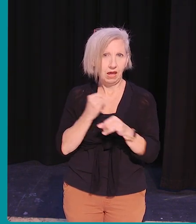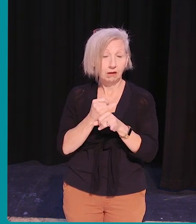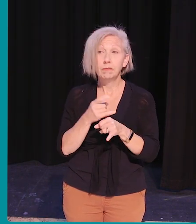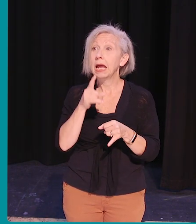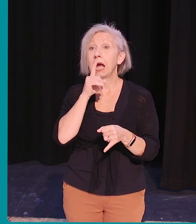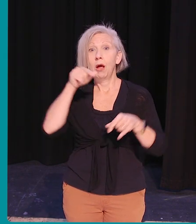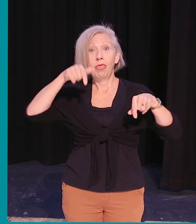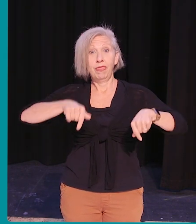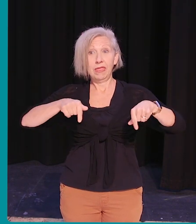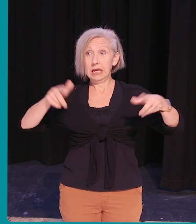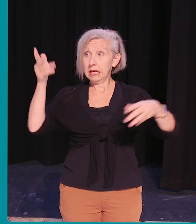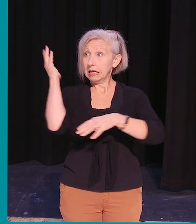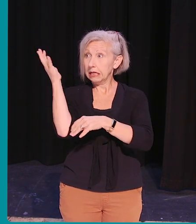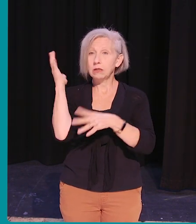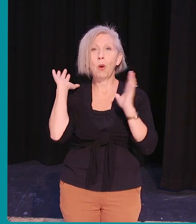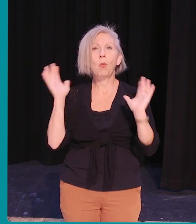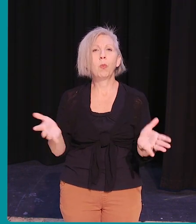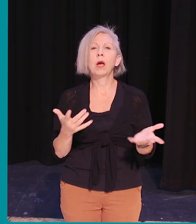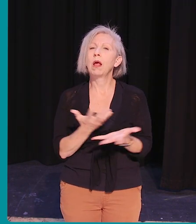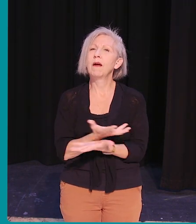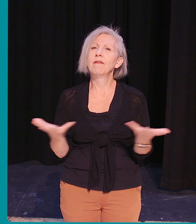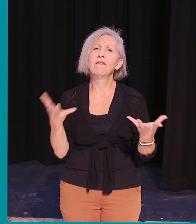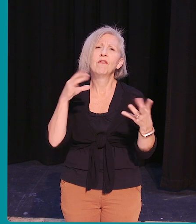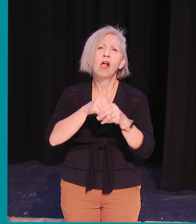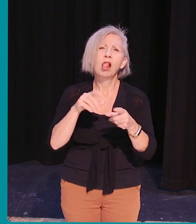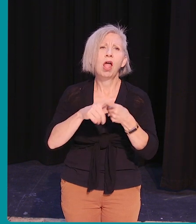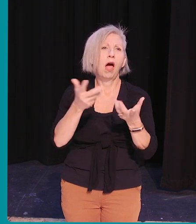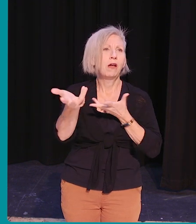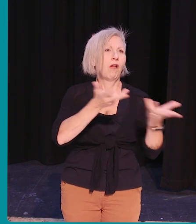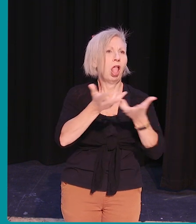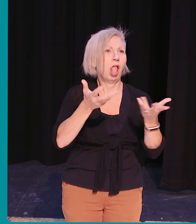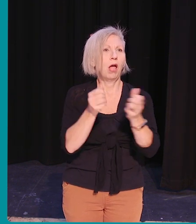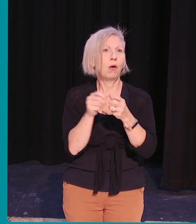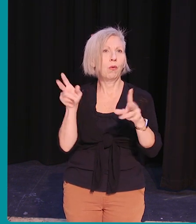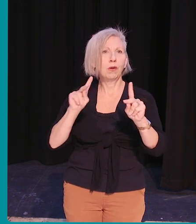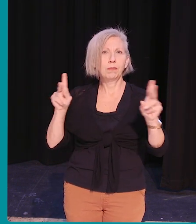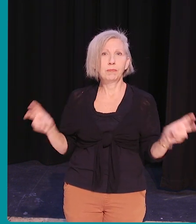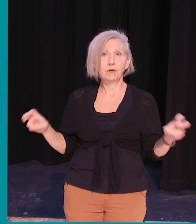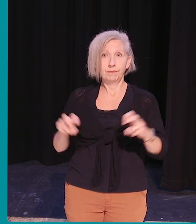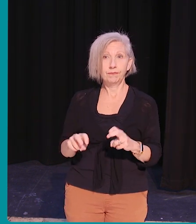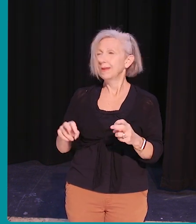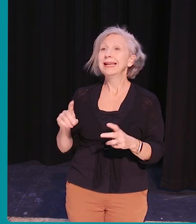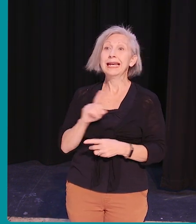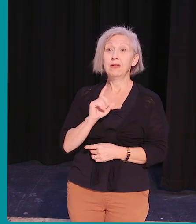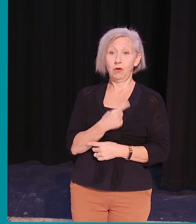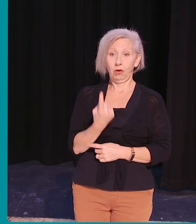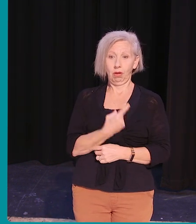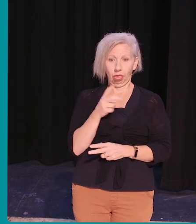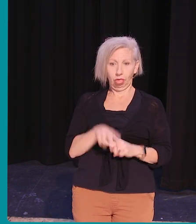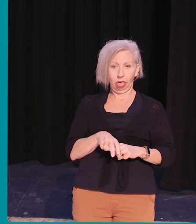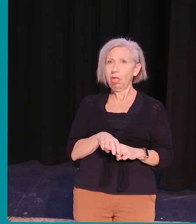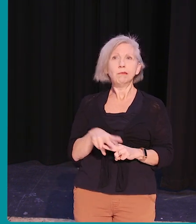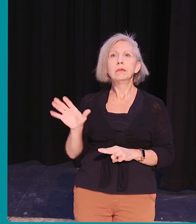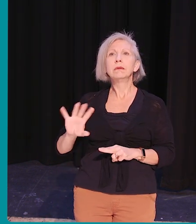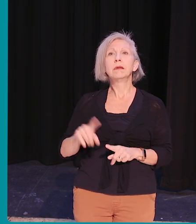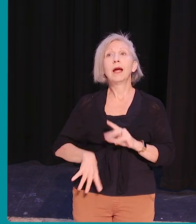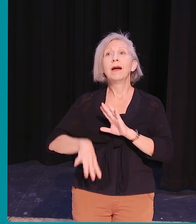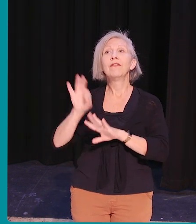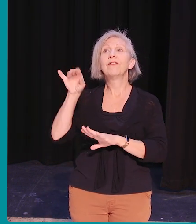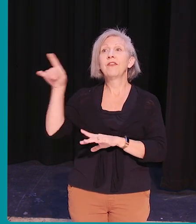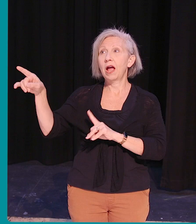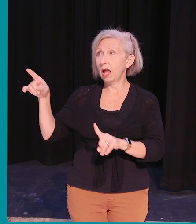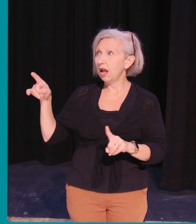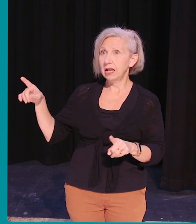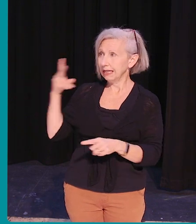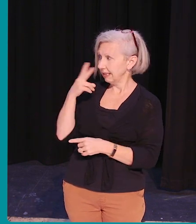interactive keynote. You're going to have opportunities to talk with your neighbors. So look, you're going to need a discussion buddy if you're sitting by yourself. So look around and figure out who you're going to talk to, and maybe more importantly, who you're